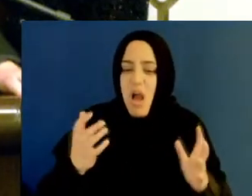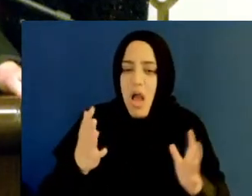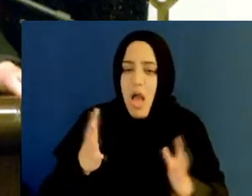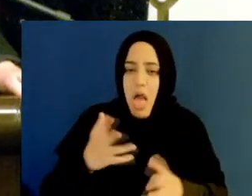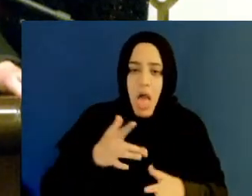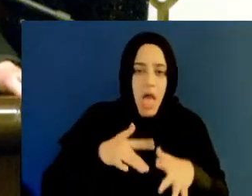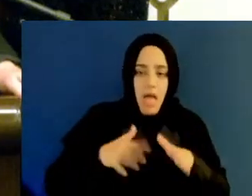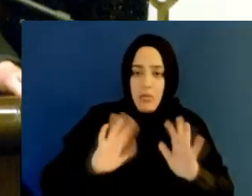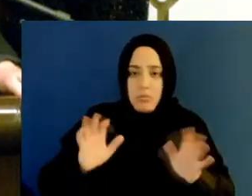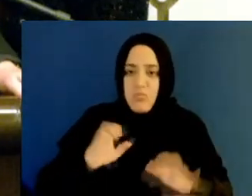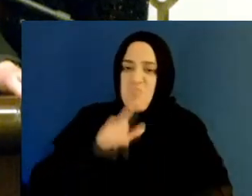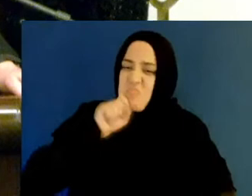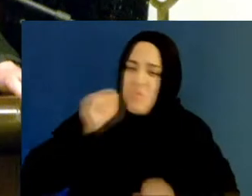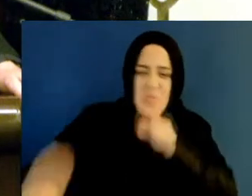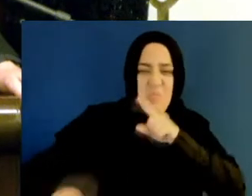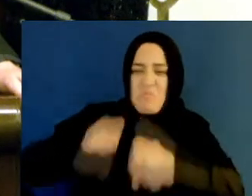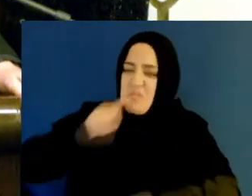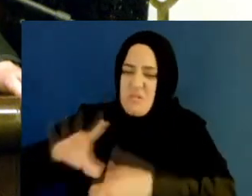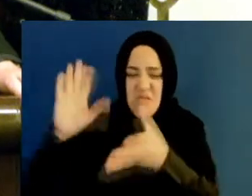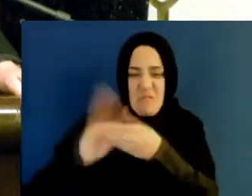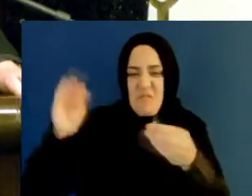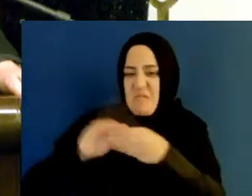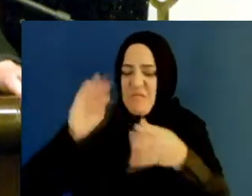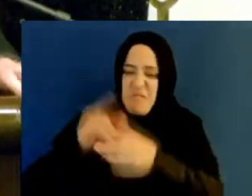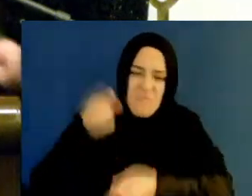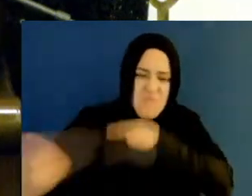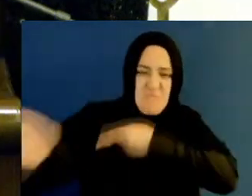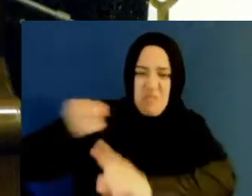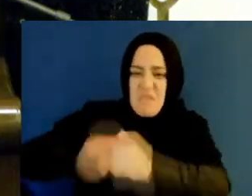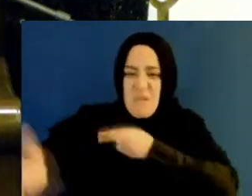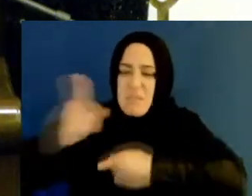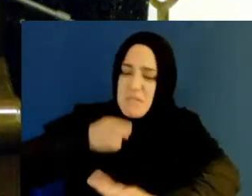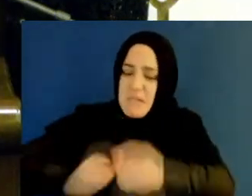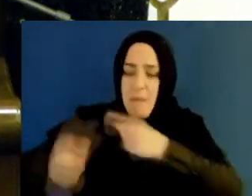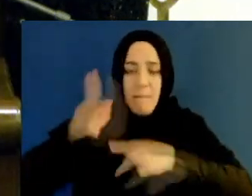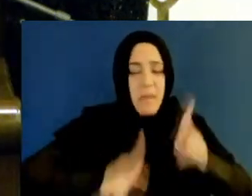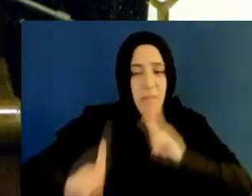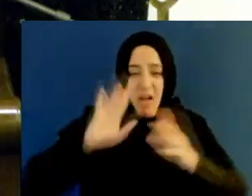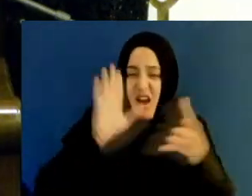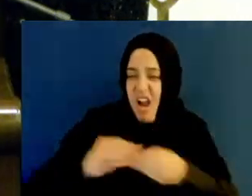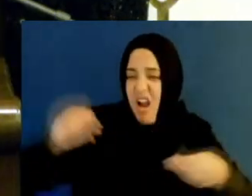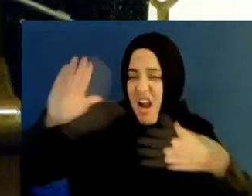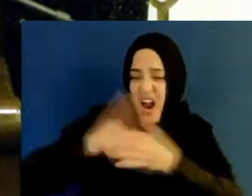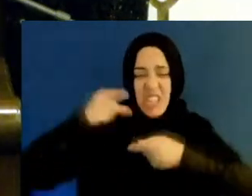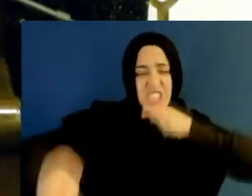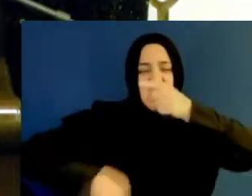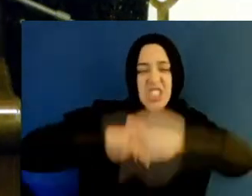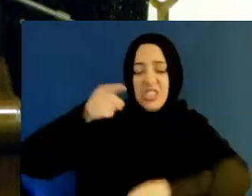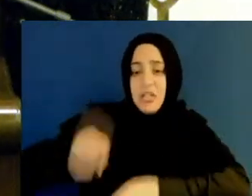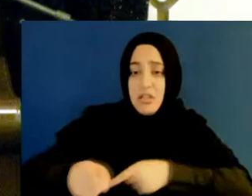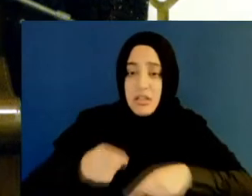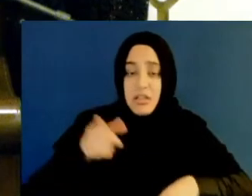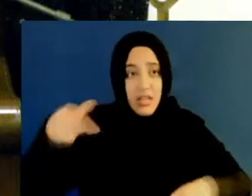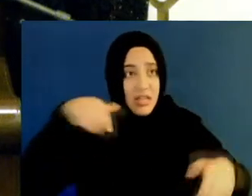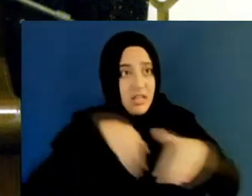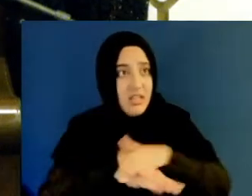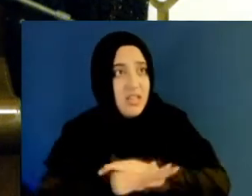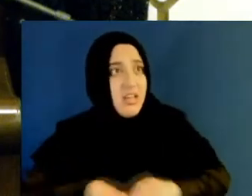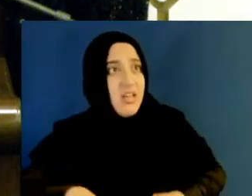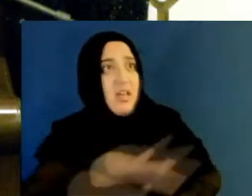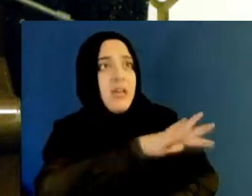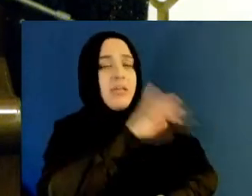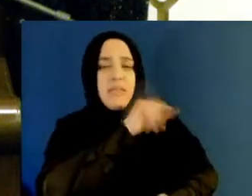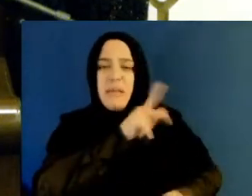Rasulullah. He is coming into a darbar where people do not conceal their hatred